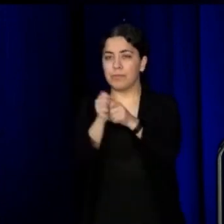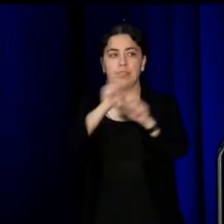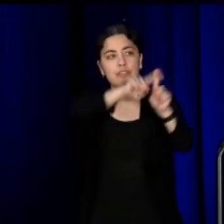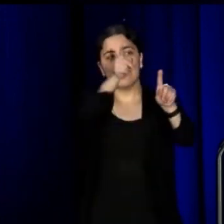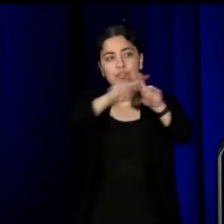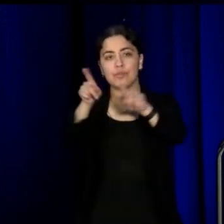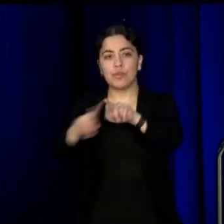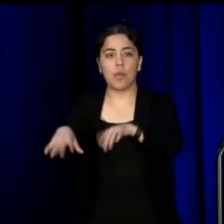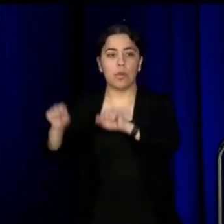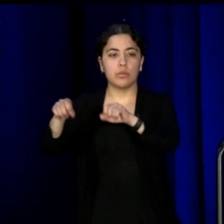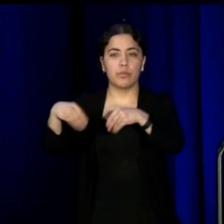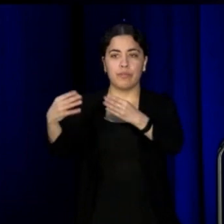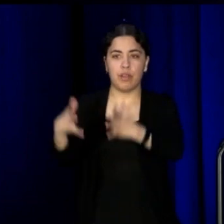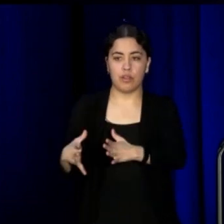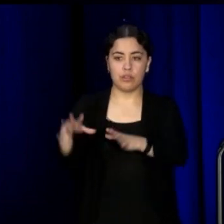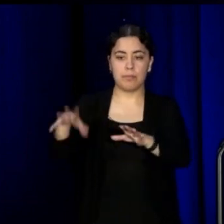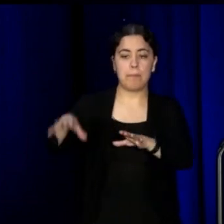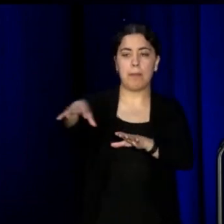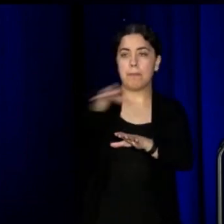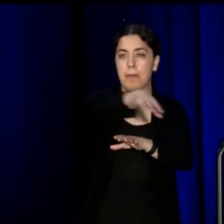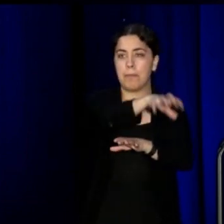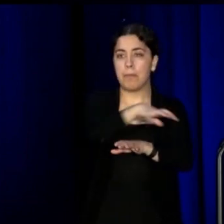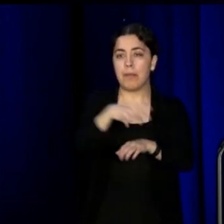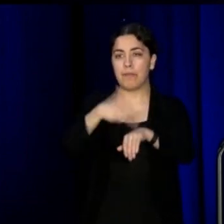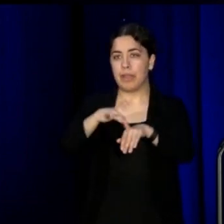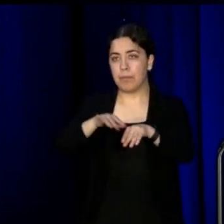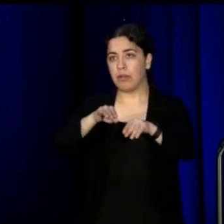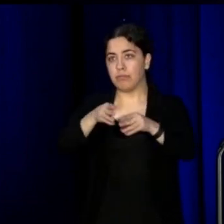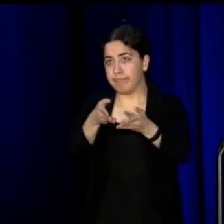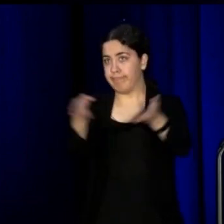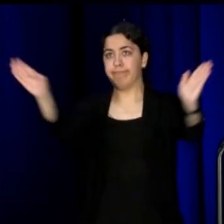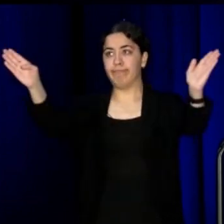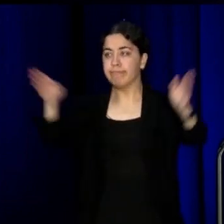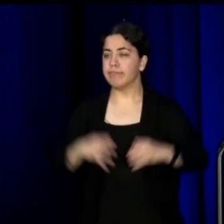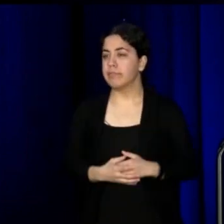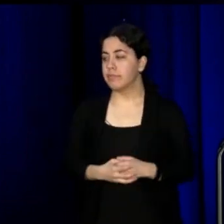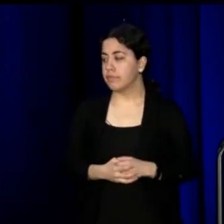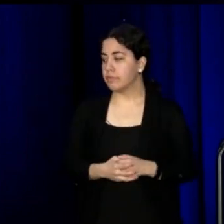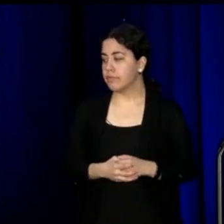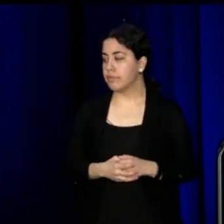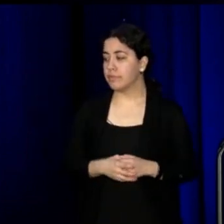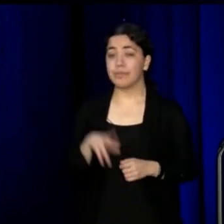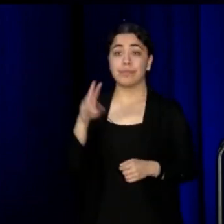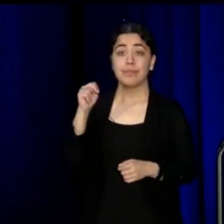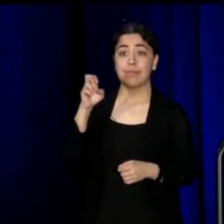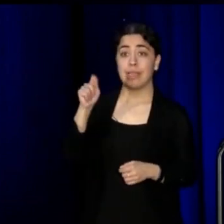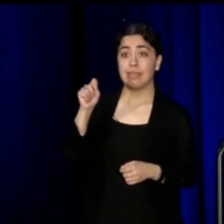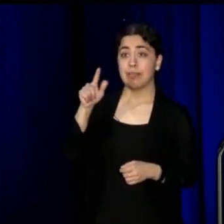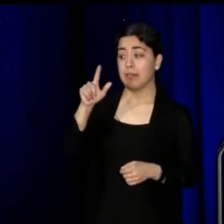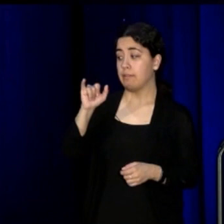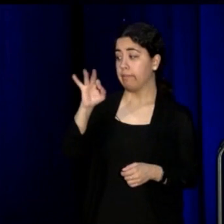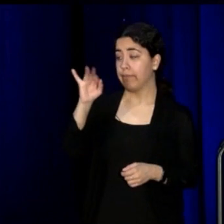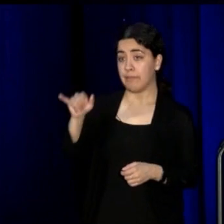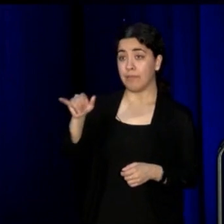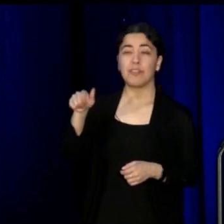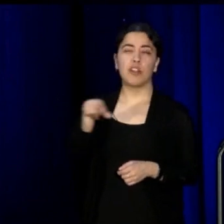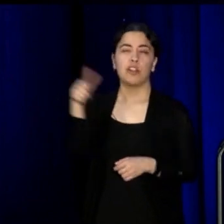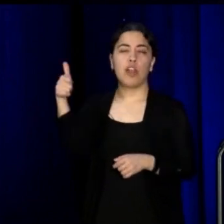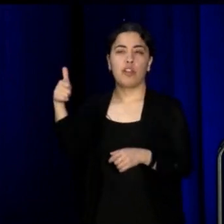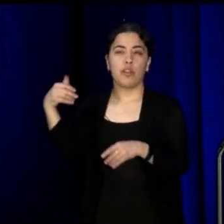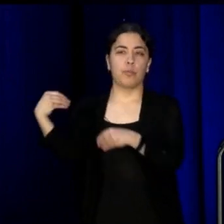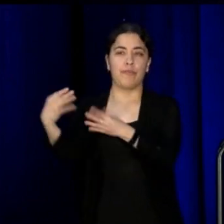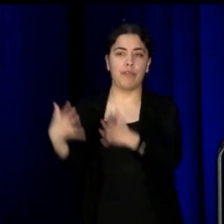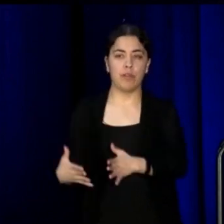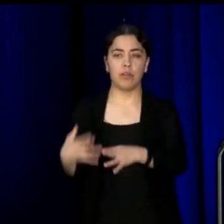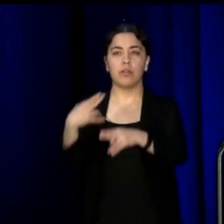hosting providers that are available on the market. And Netlify is another provider. They have what they call